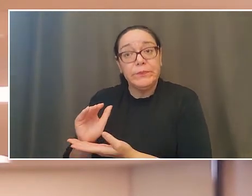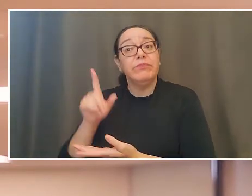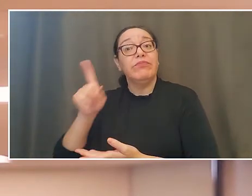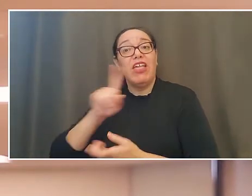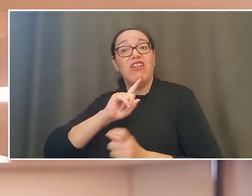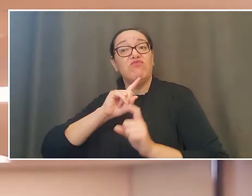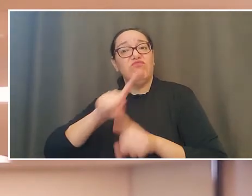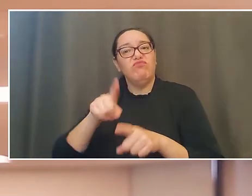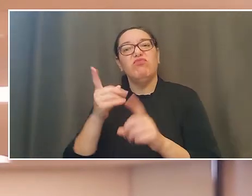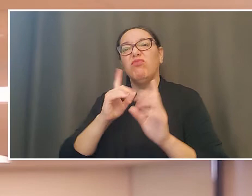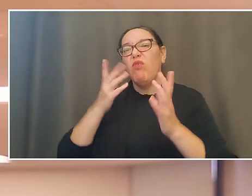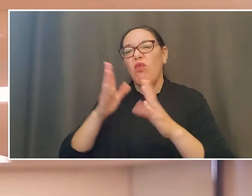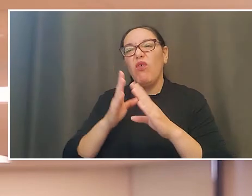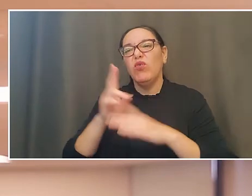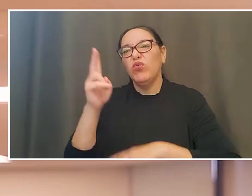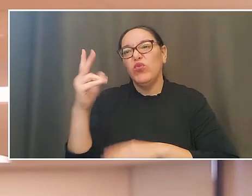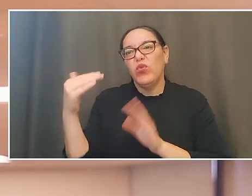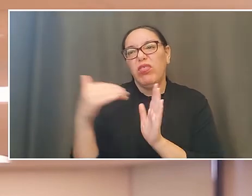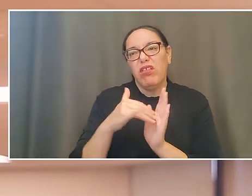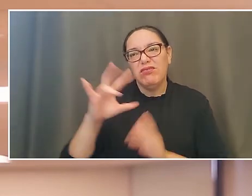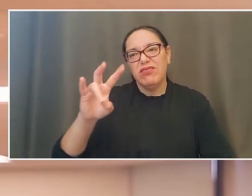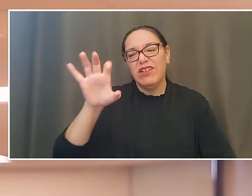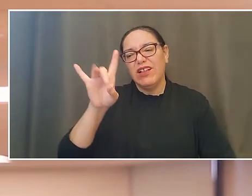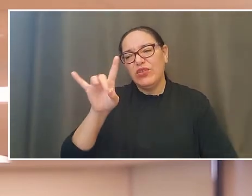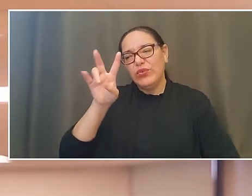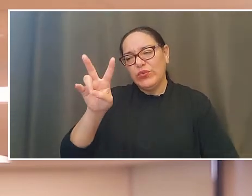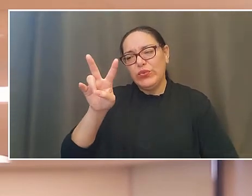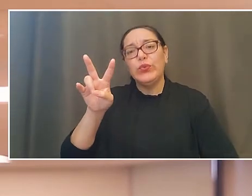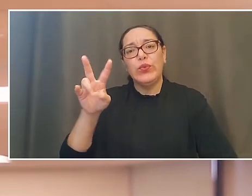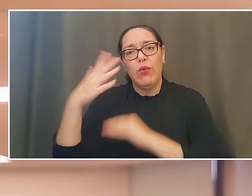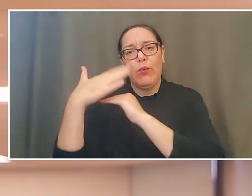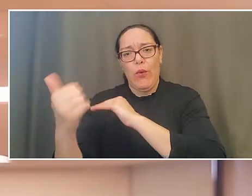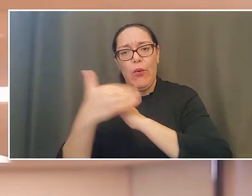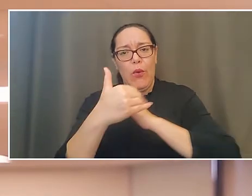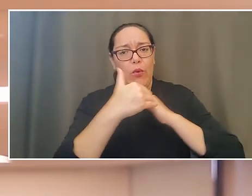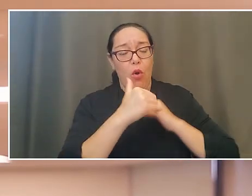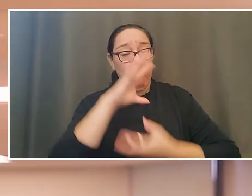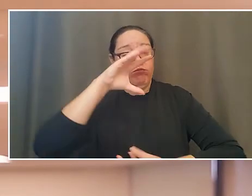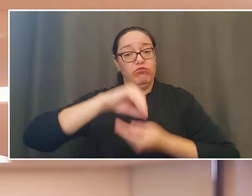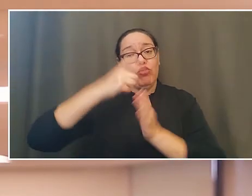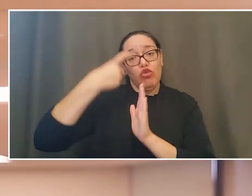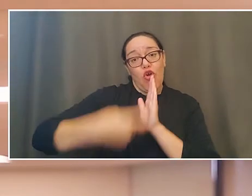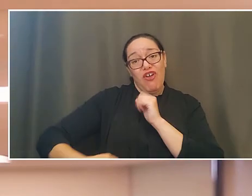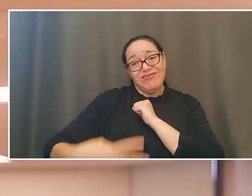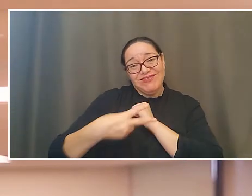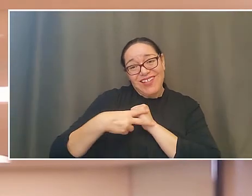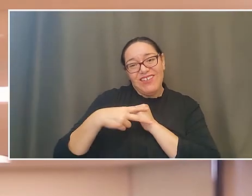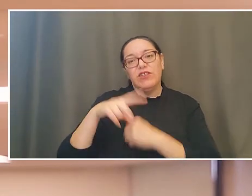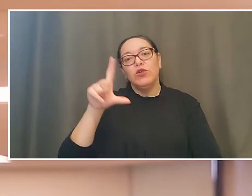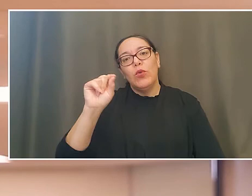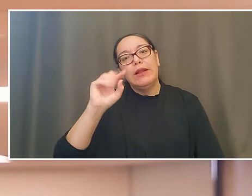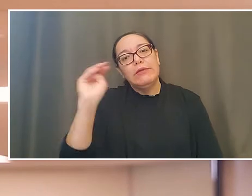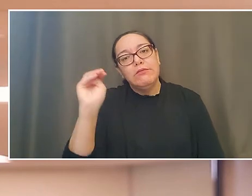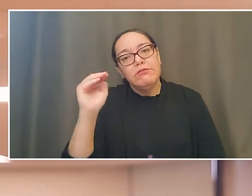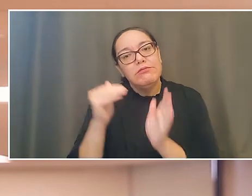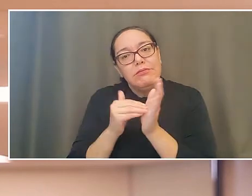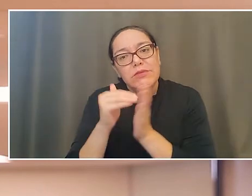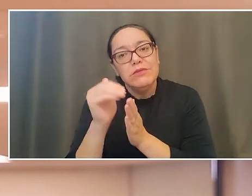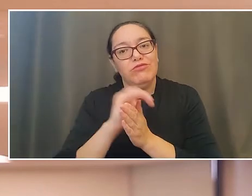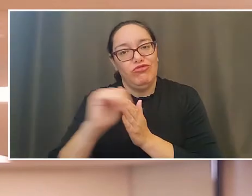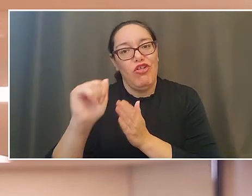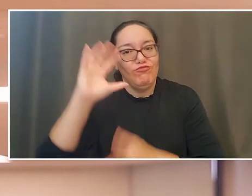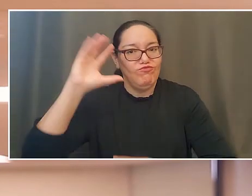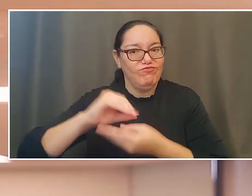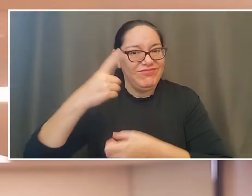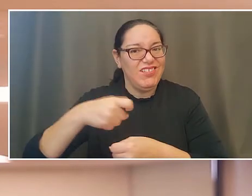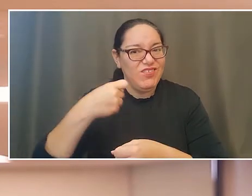responded to 2,782 requests and an estimated cost savings of $20 million annually.